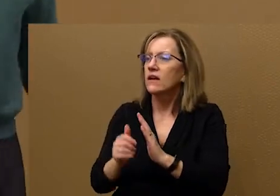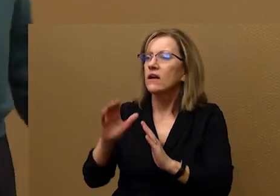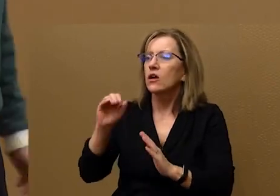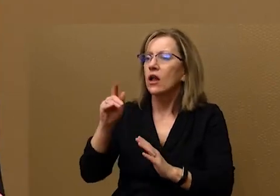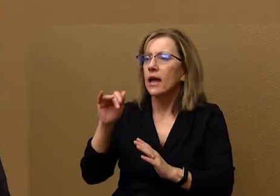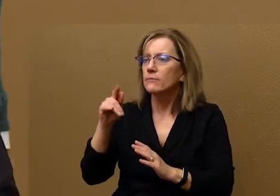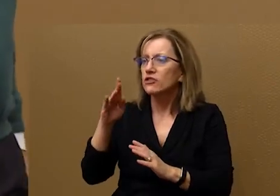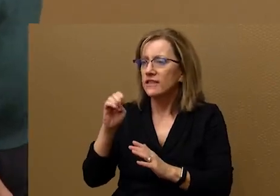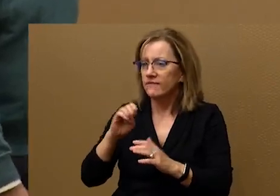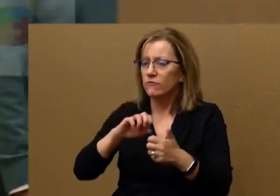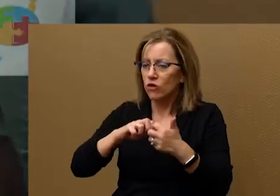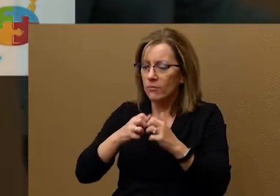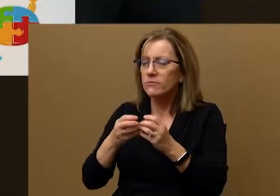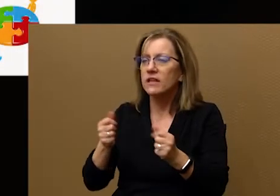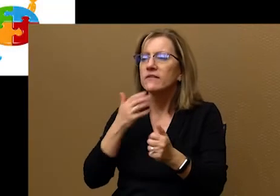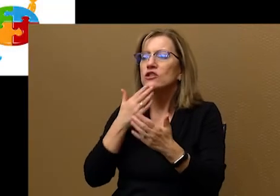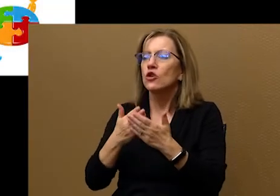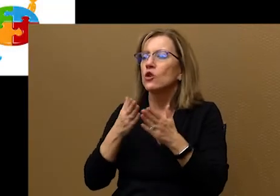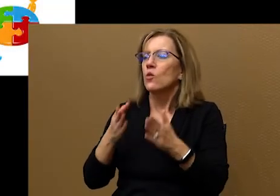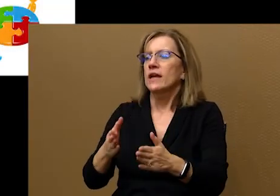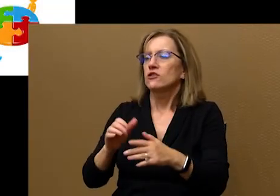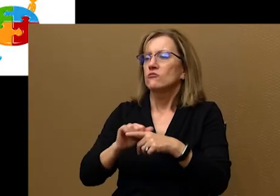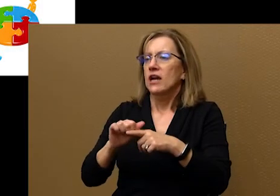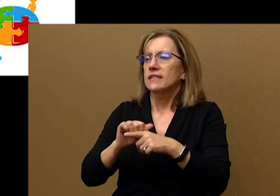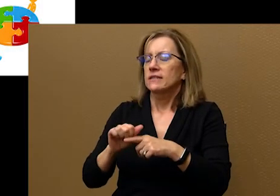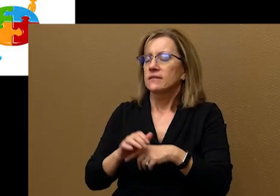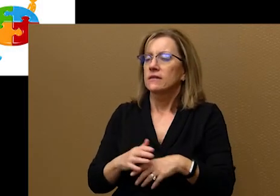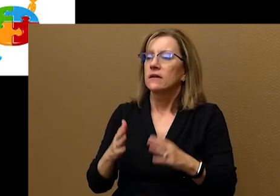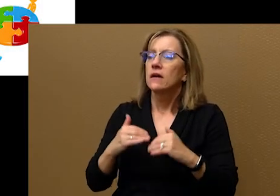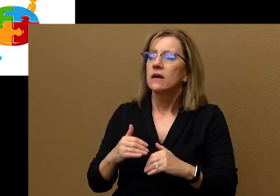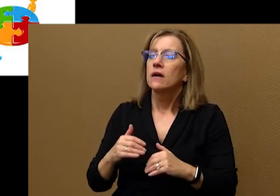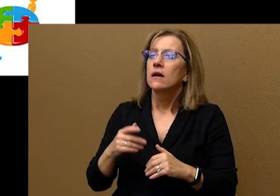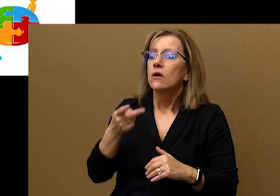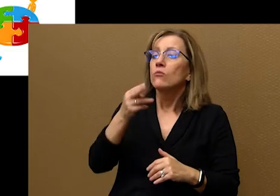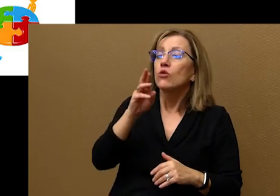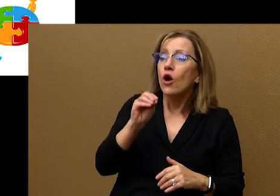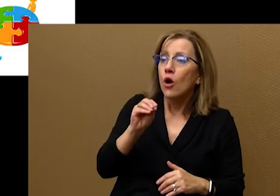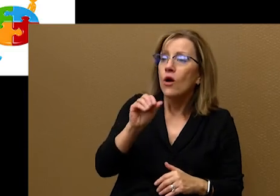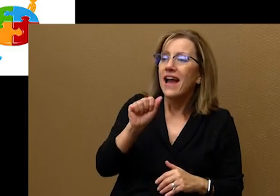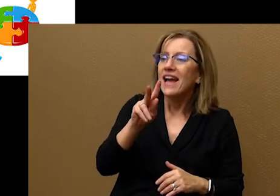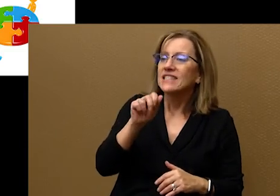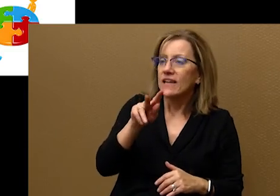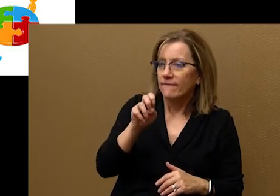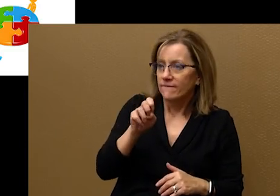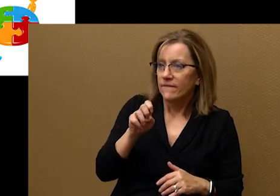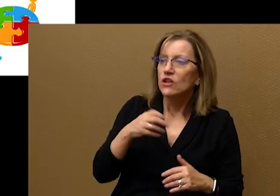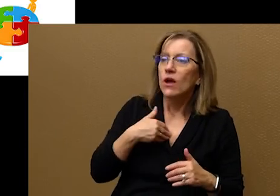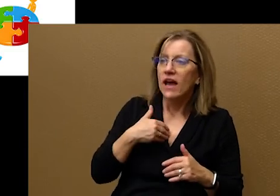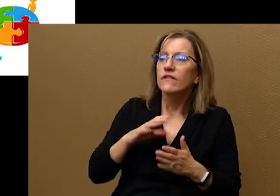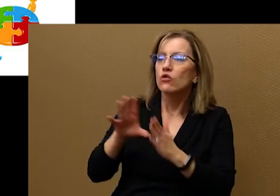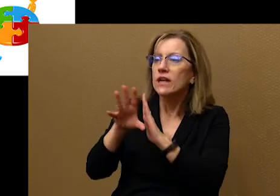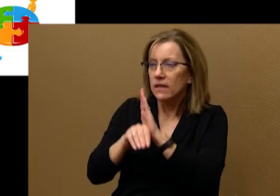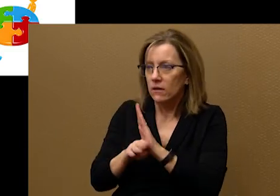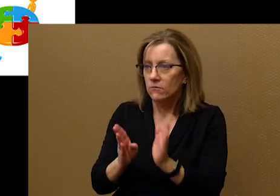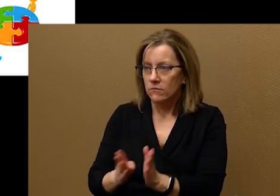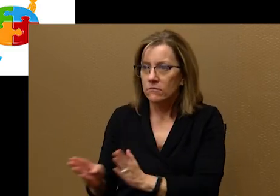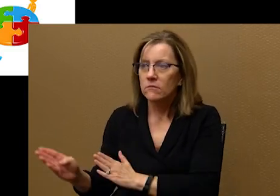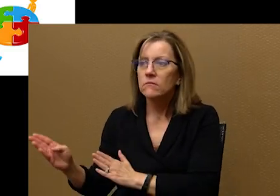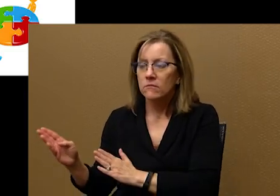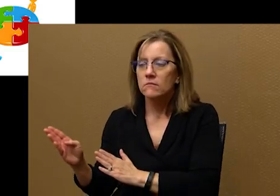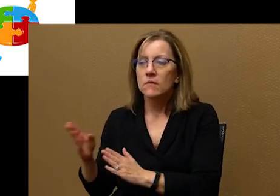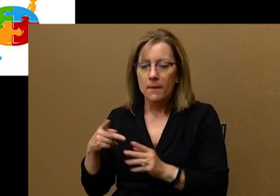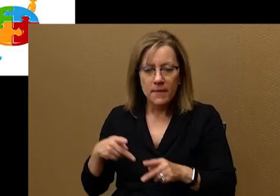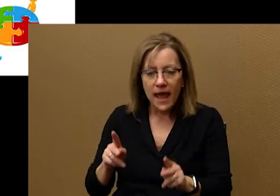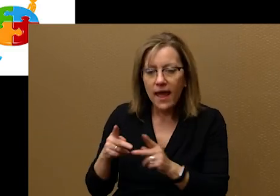those skills. Proactively, that's when you have your curriculum. Okay, we're going to do PAS or